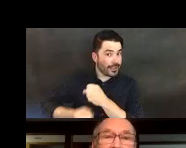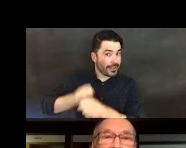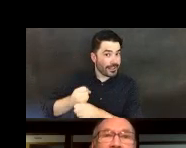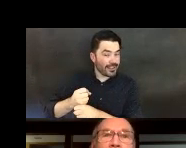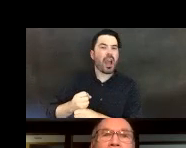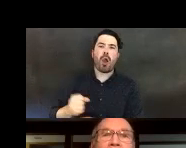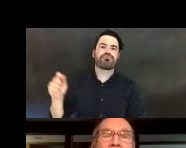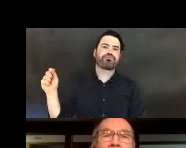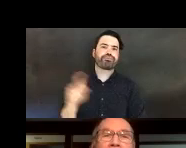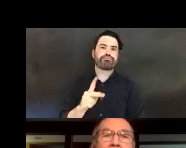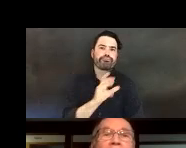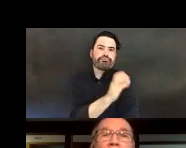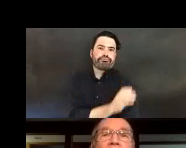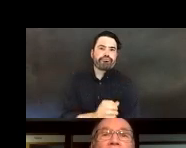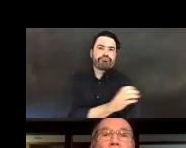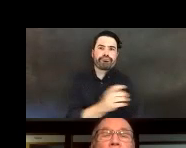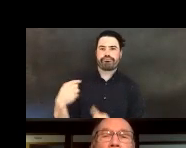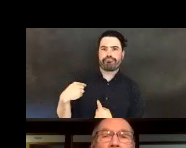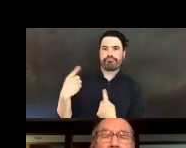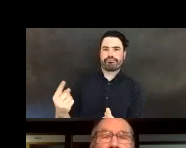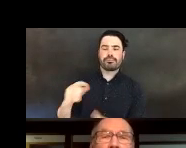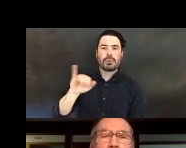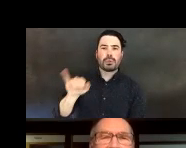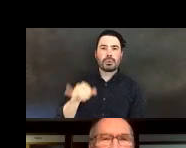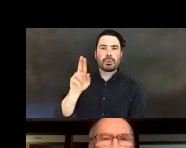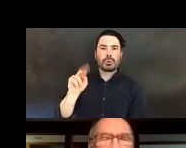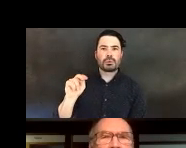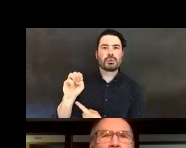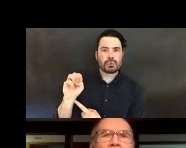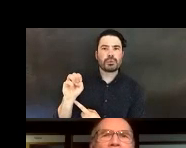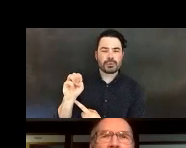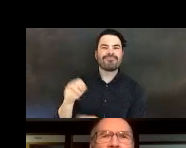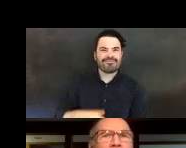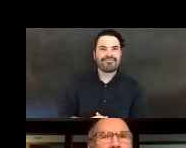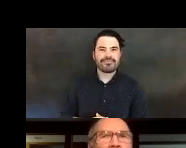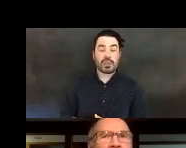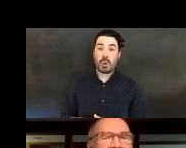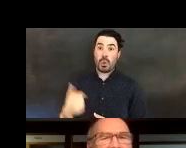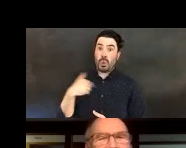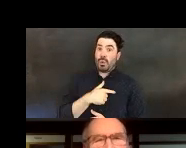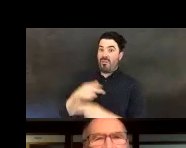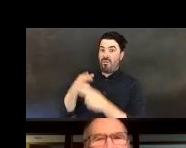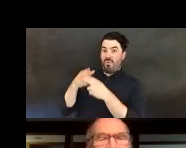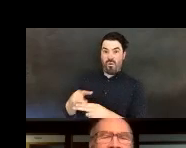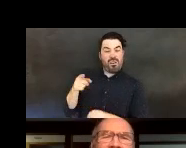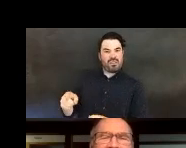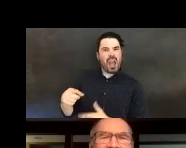clinical environment since early June. We consider them to be essential members of the healthcare